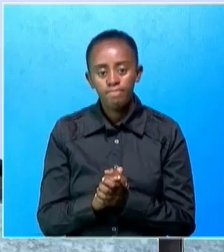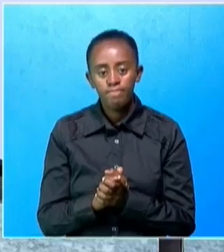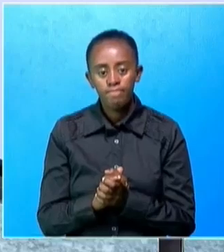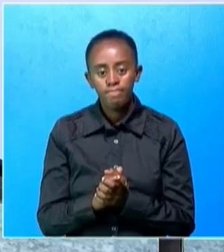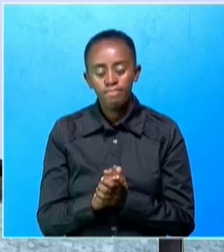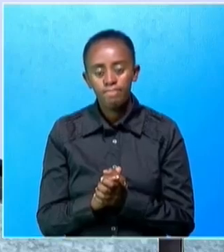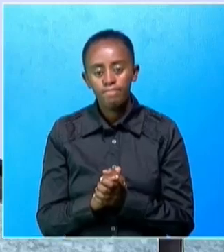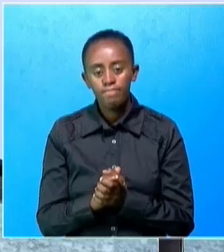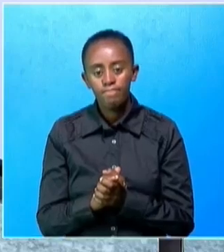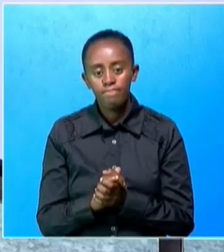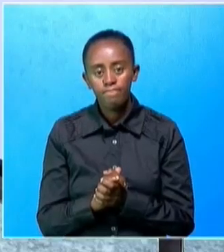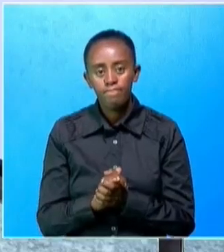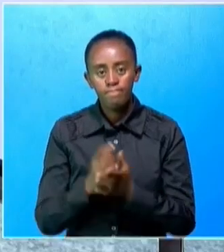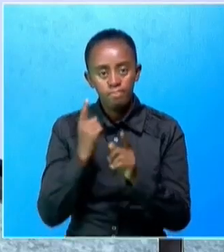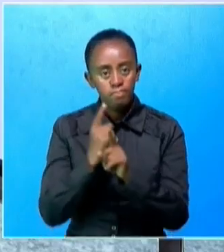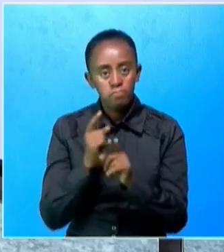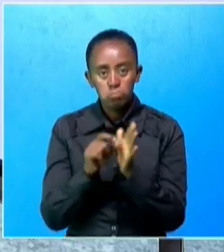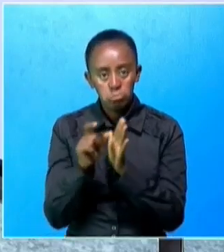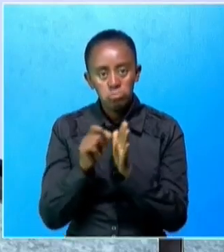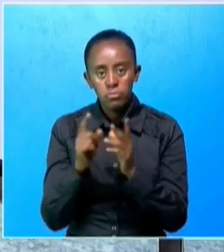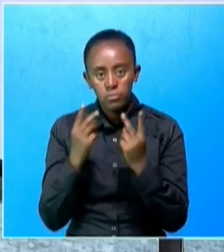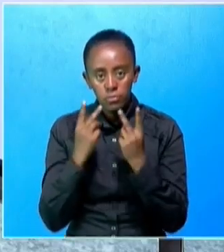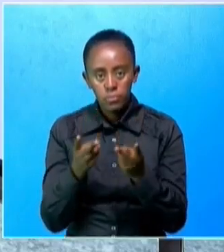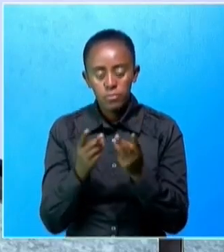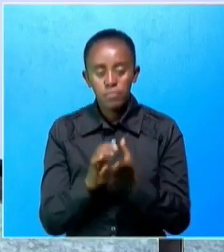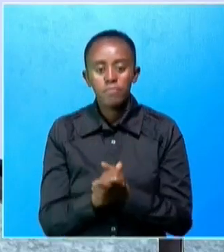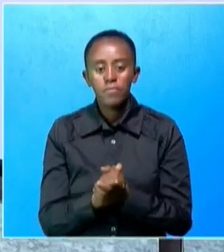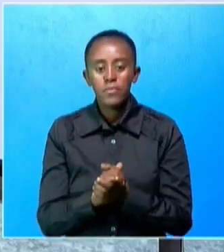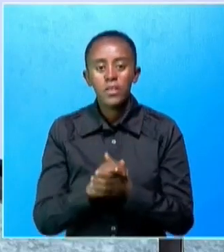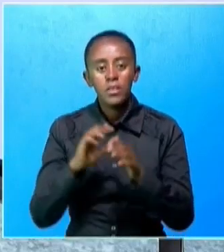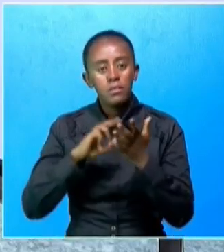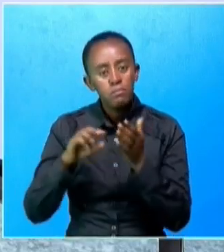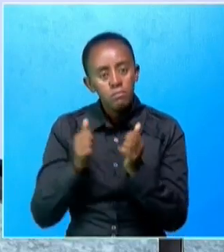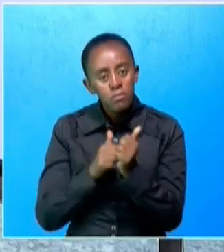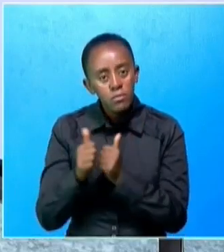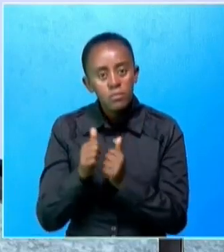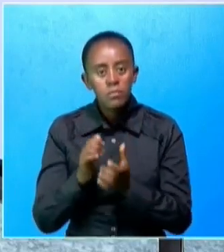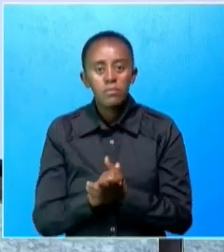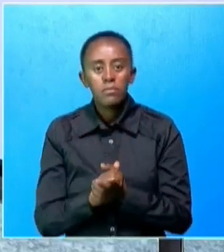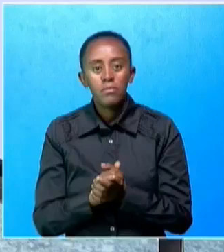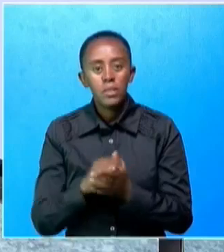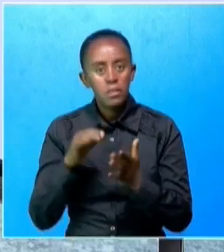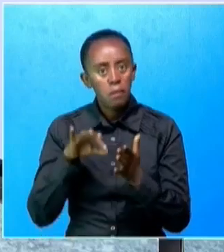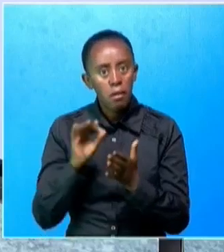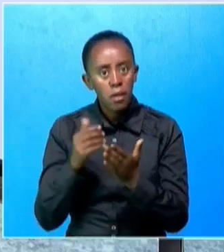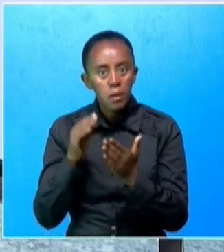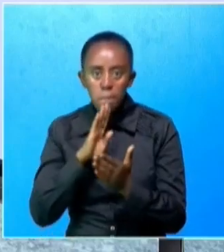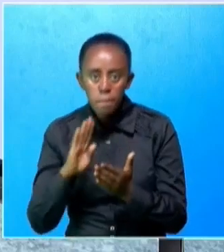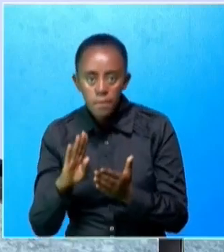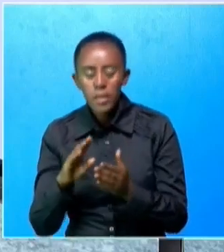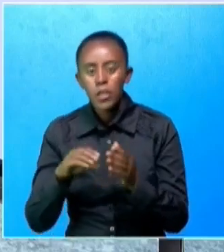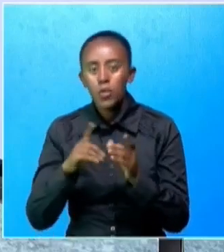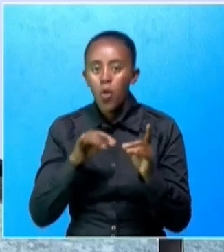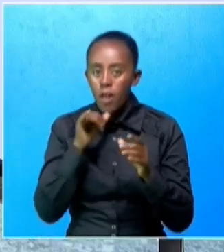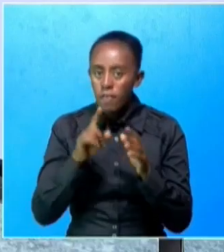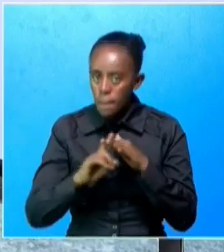verbs. Right? Stay in the past. Invite and go. Get and be. Don't live and